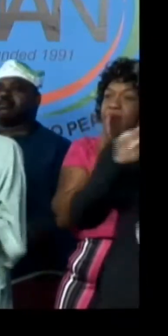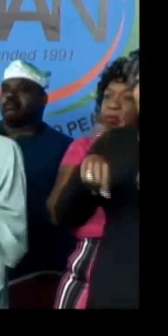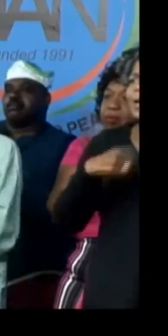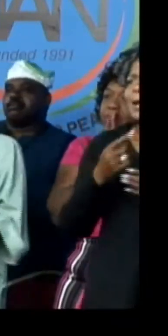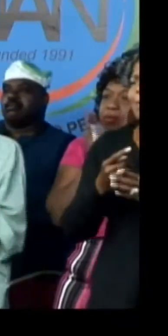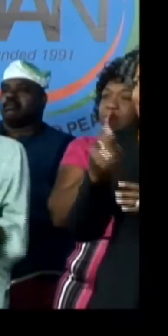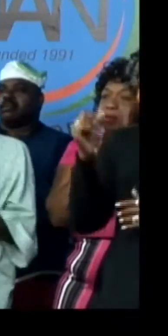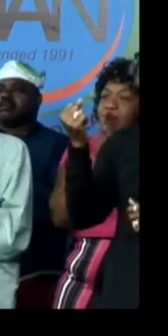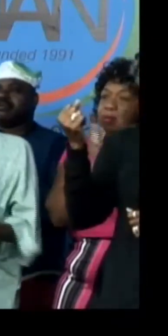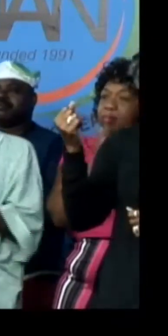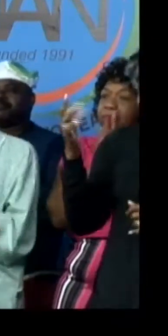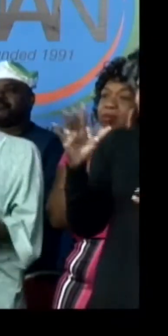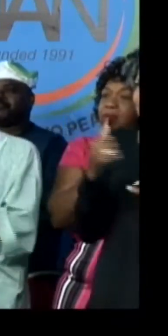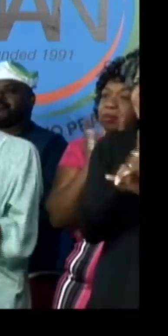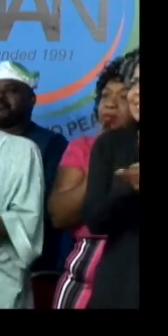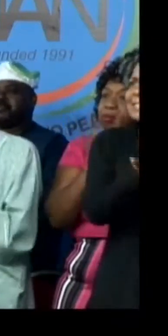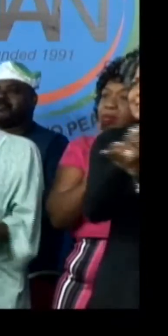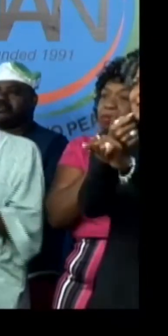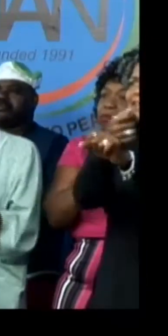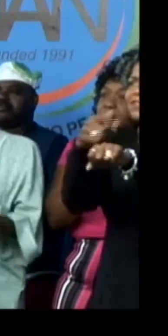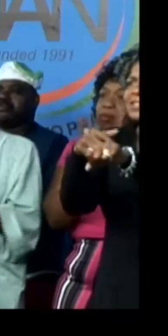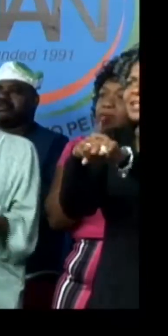voting.